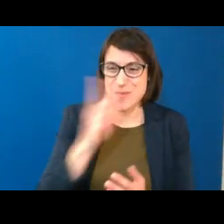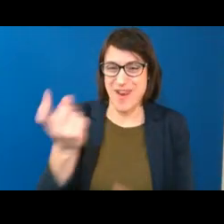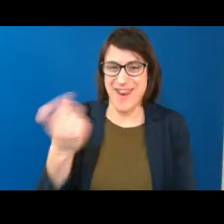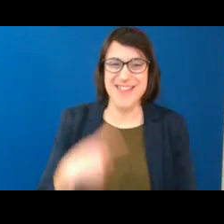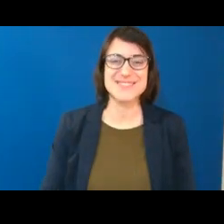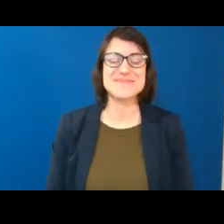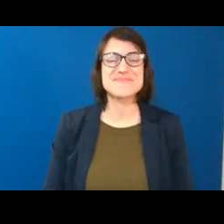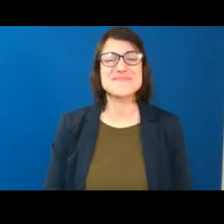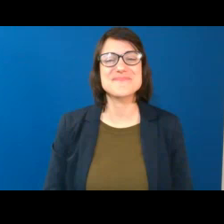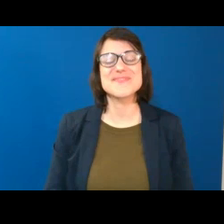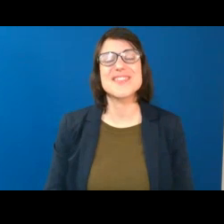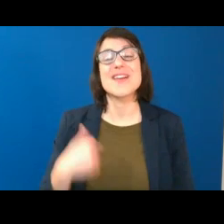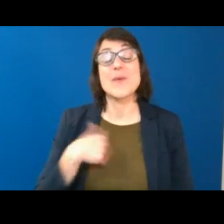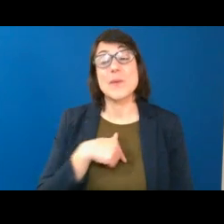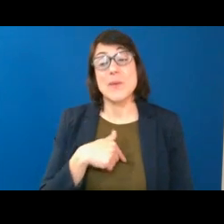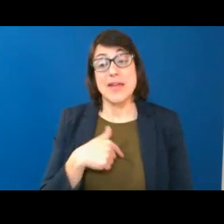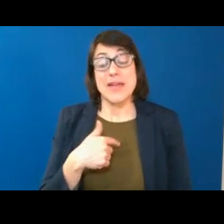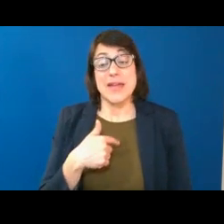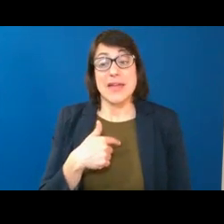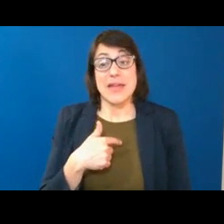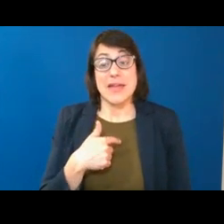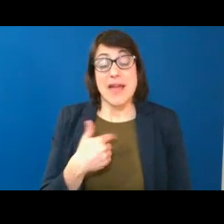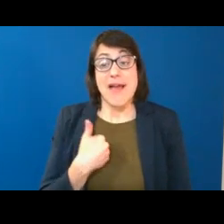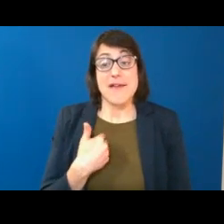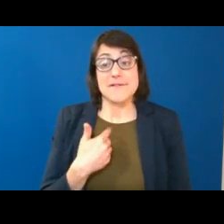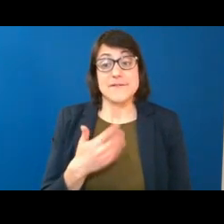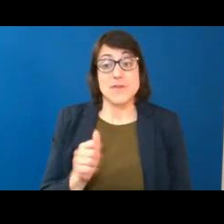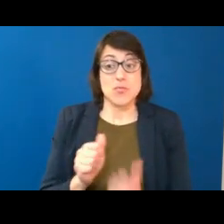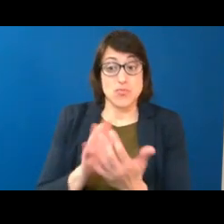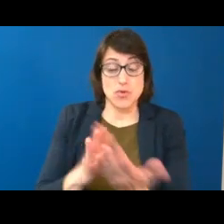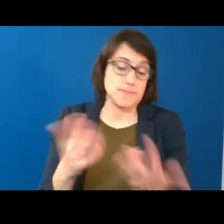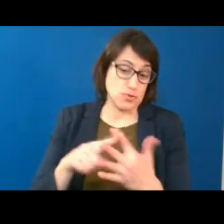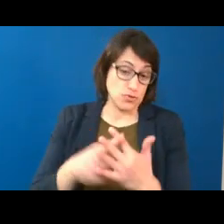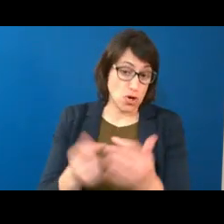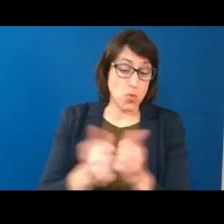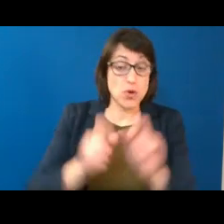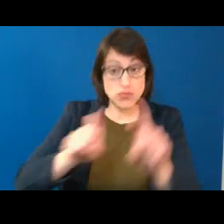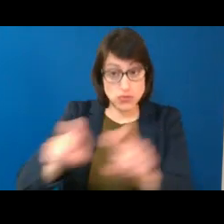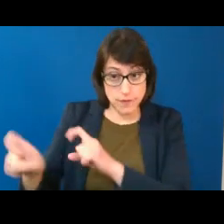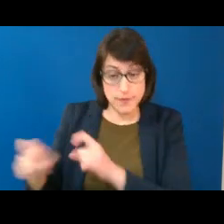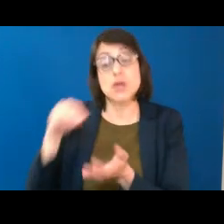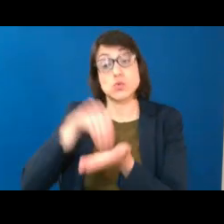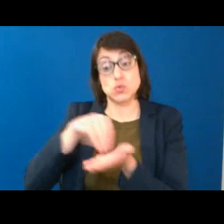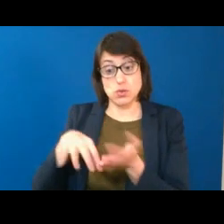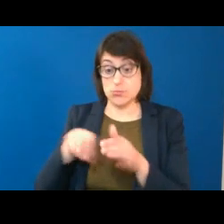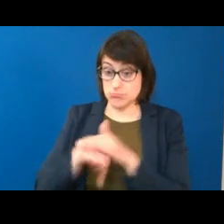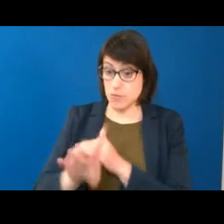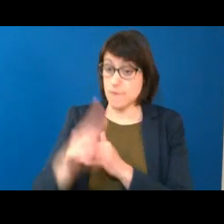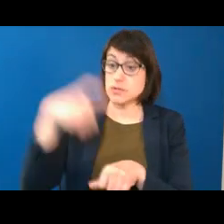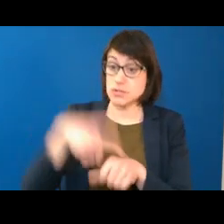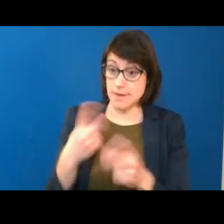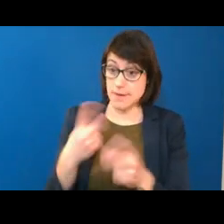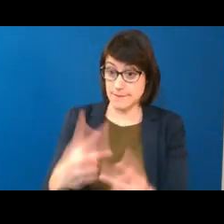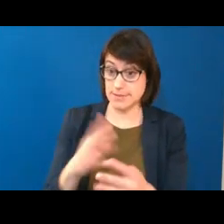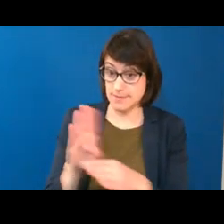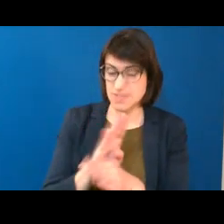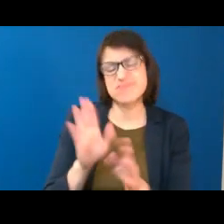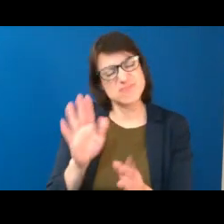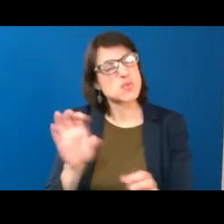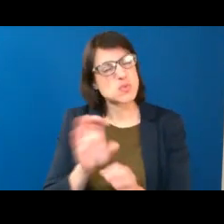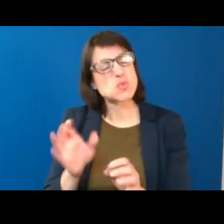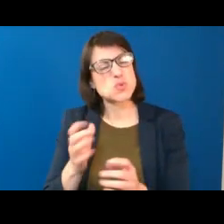we take an approach where we start with a survey. The students go in the first time they visit. We do a couple of visits to kind of start building